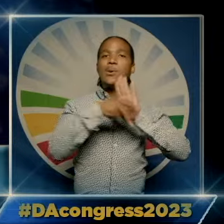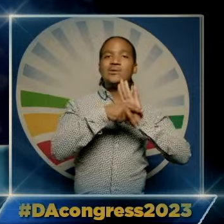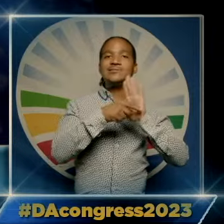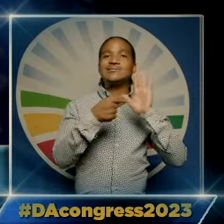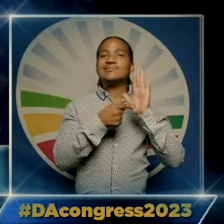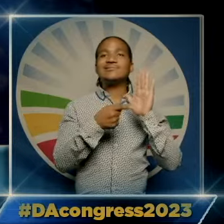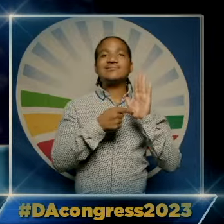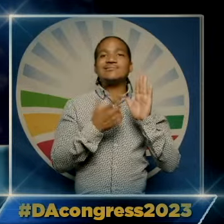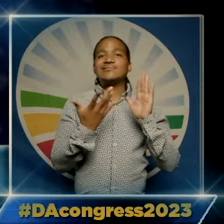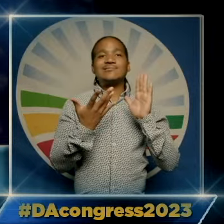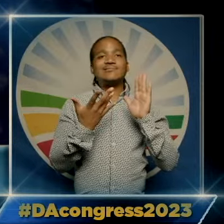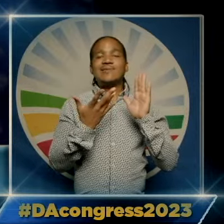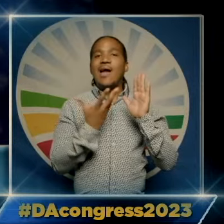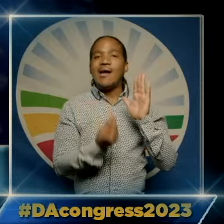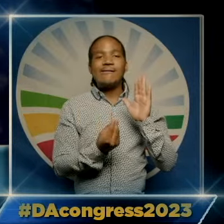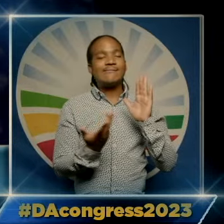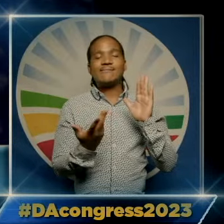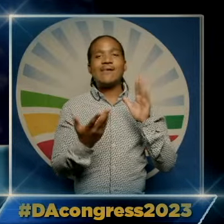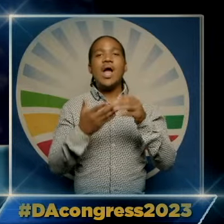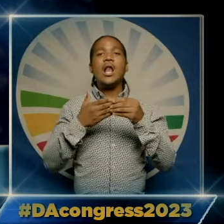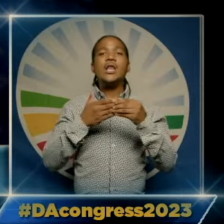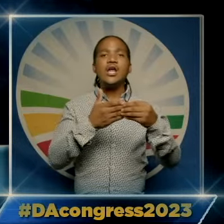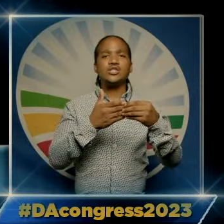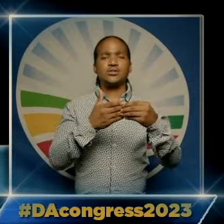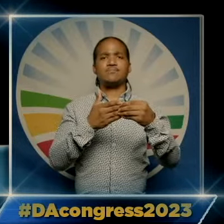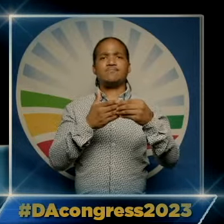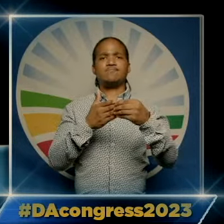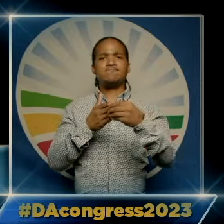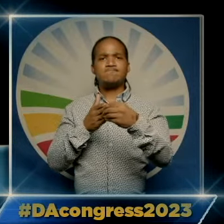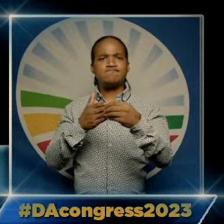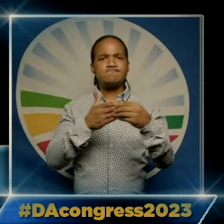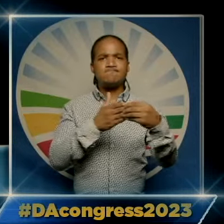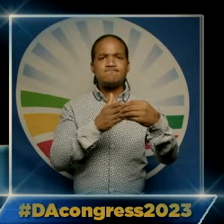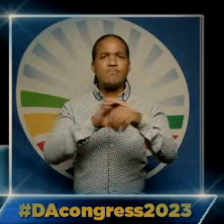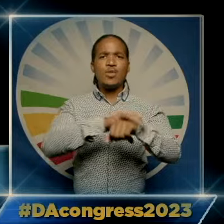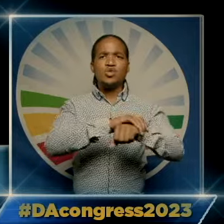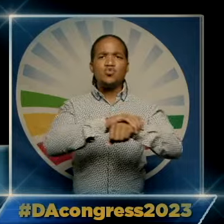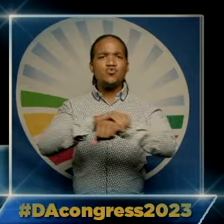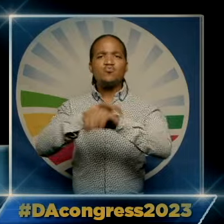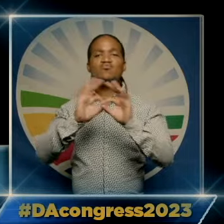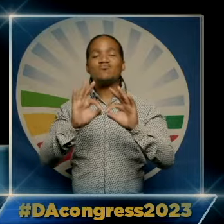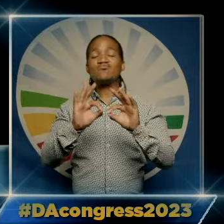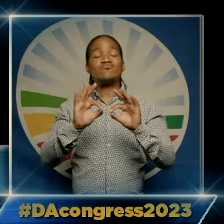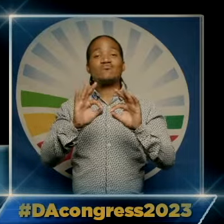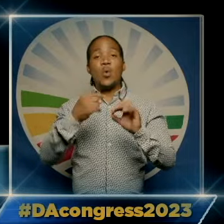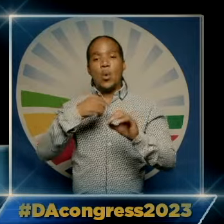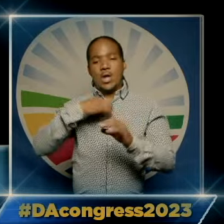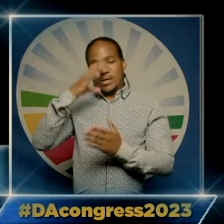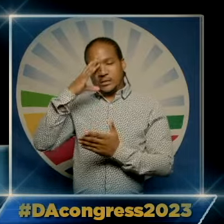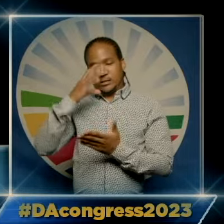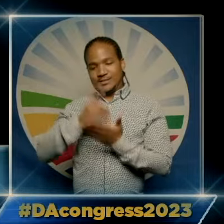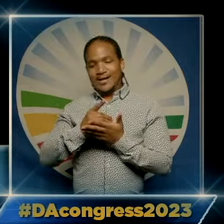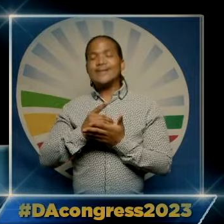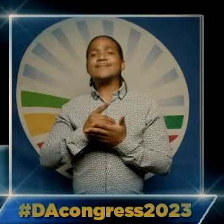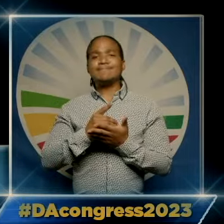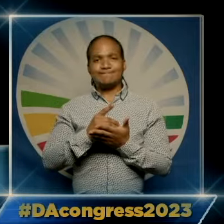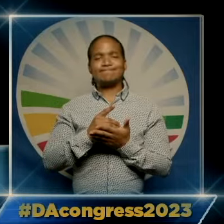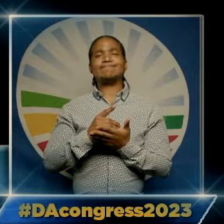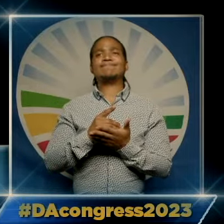exist, and no leadership and direction. It was up to us, the 13-man DA